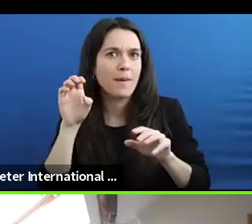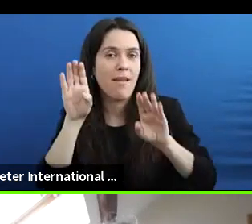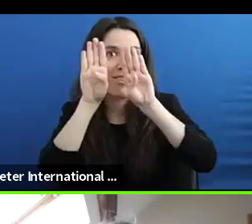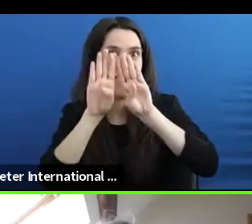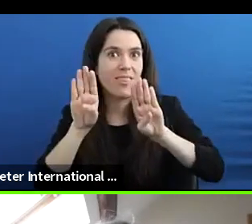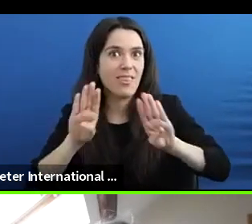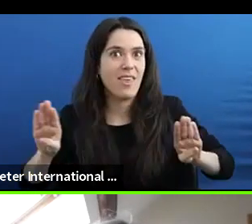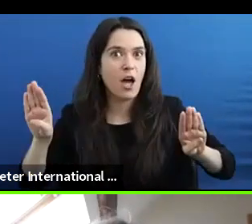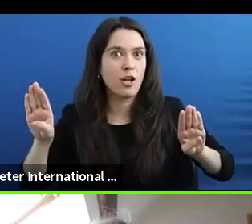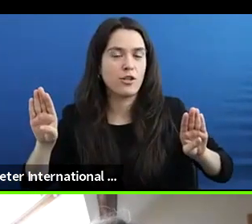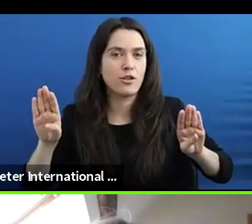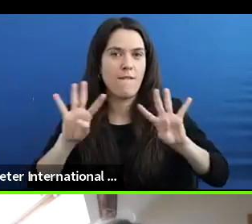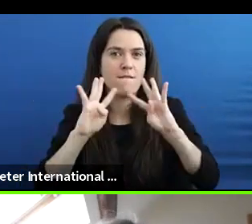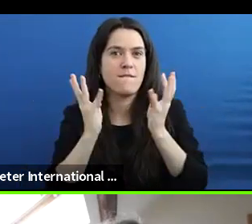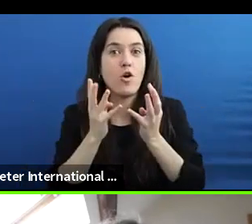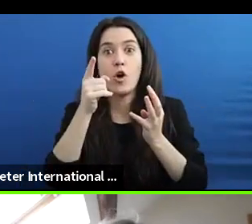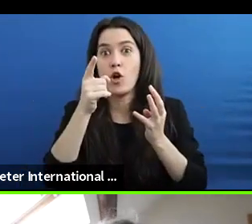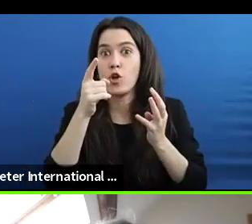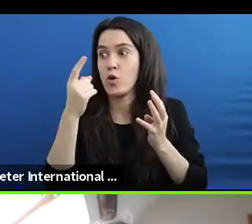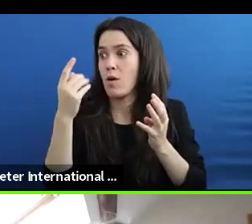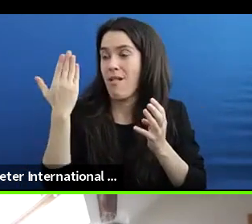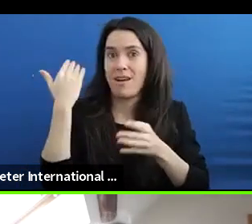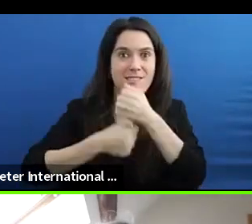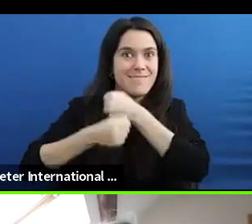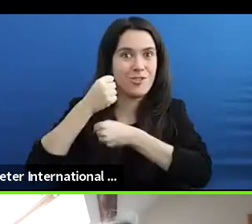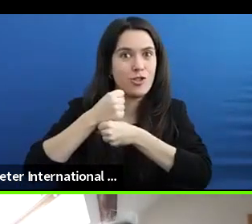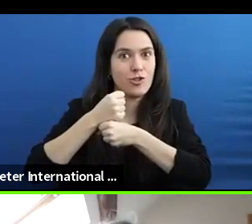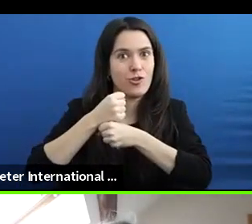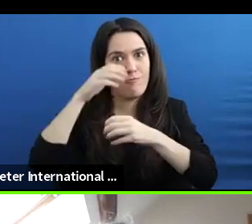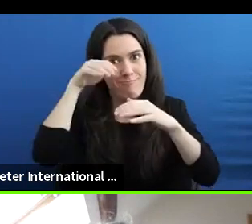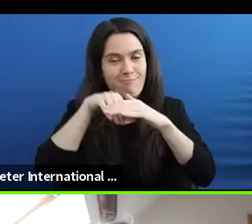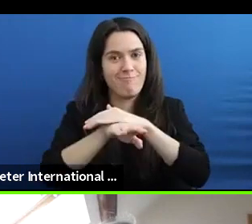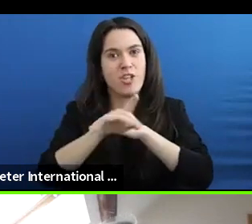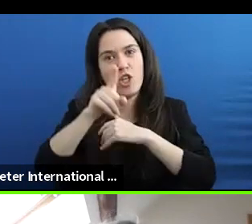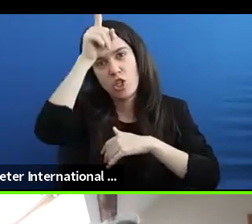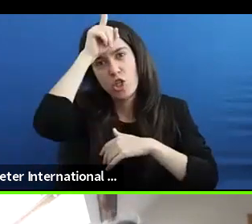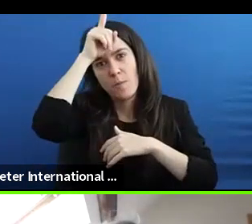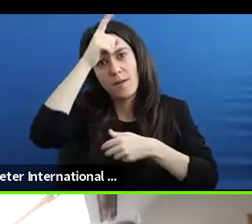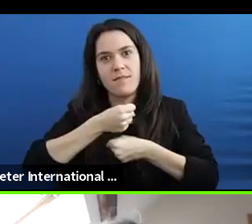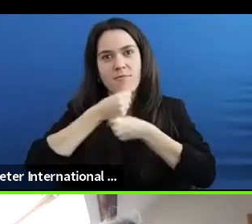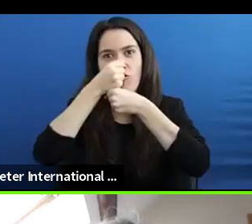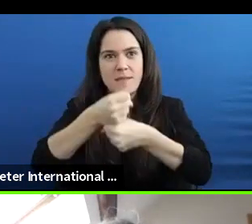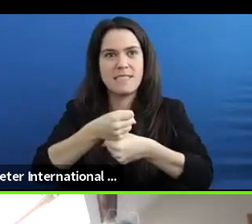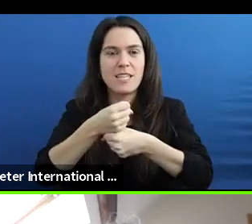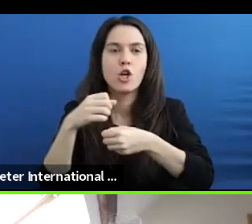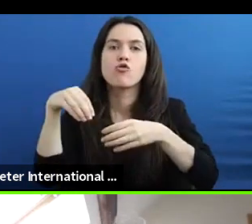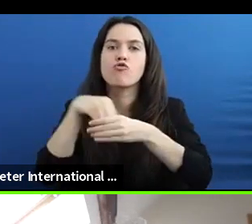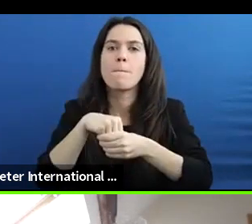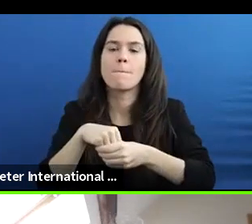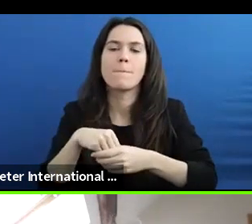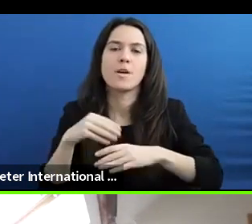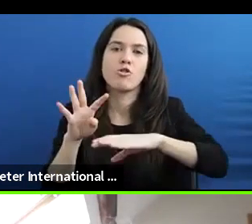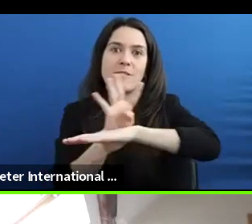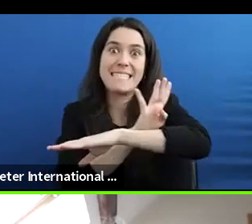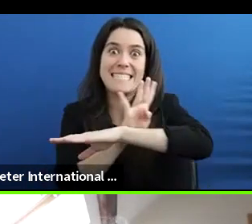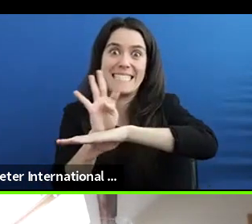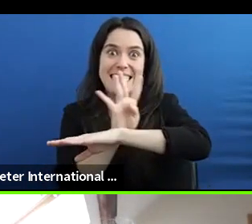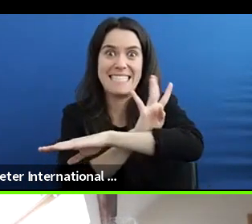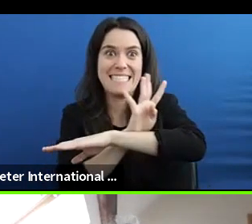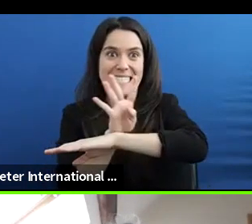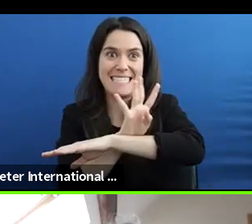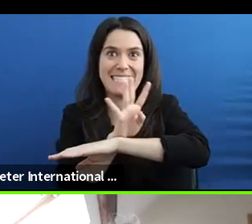Mr. Nienaß, you were elected last year member of the European Parliament as a German citizen, and you're part of the group of Greens. You have been contributing